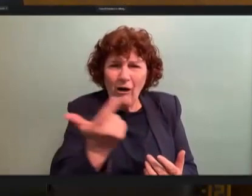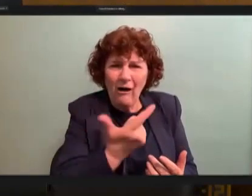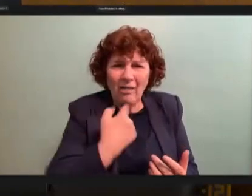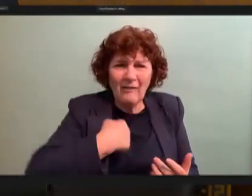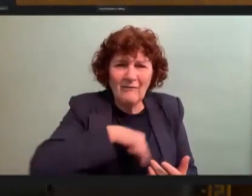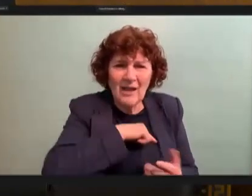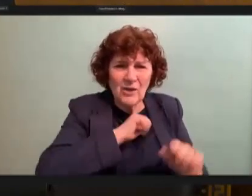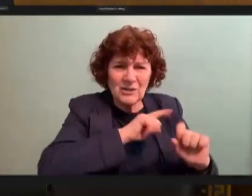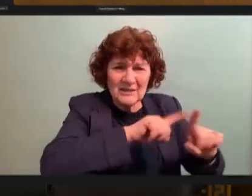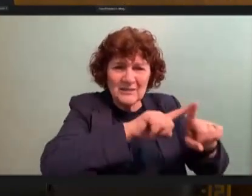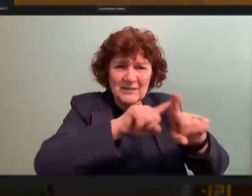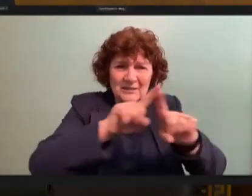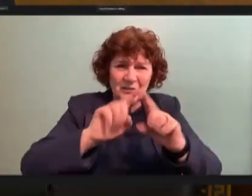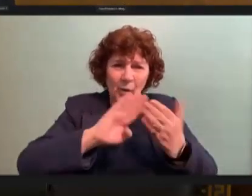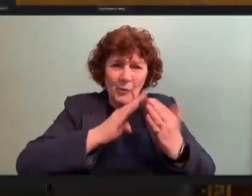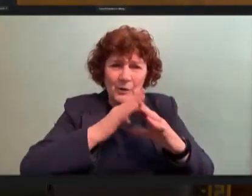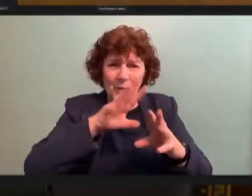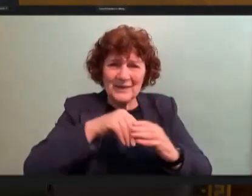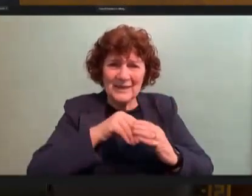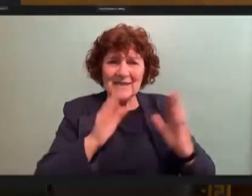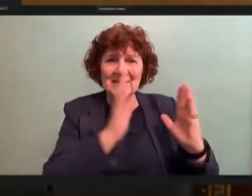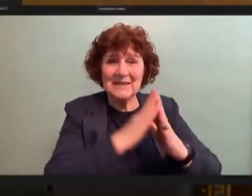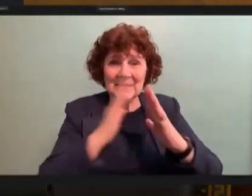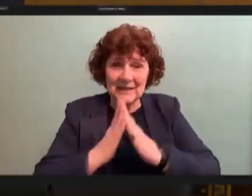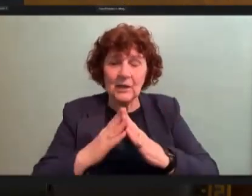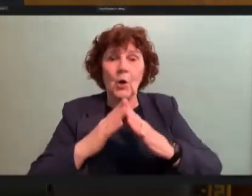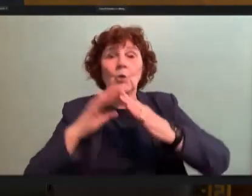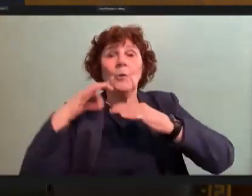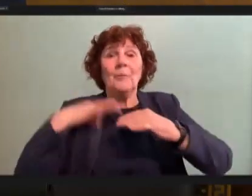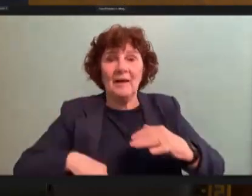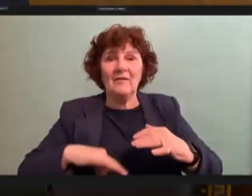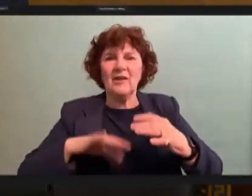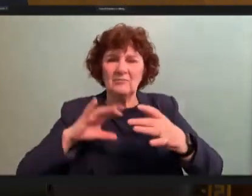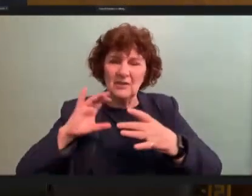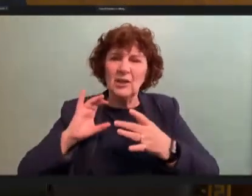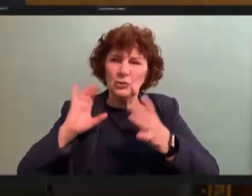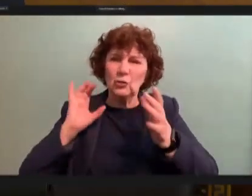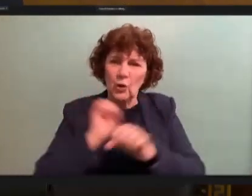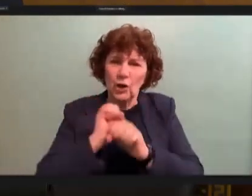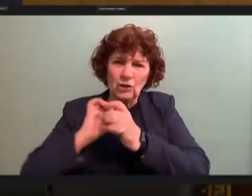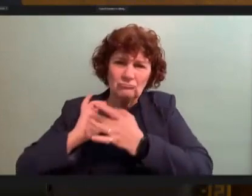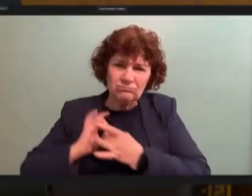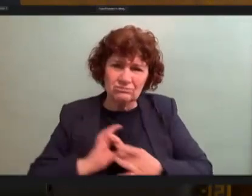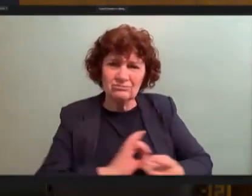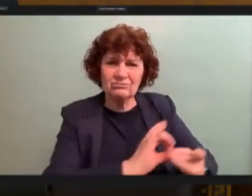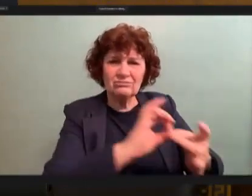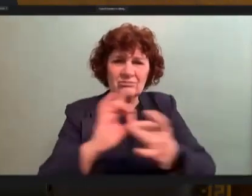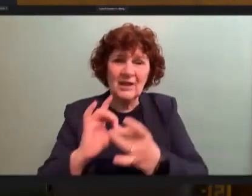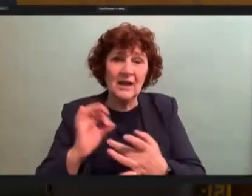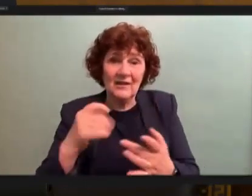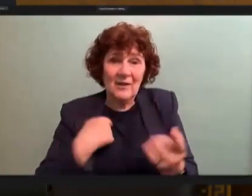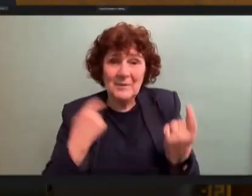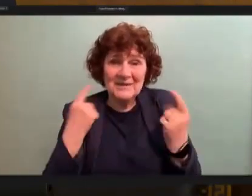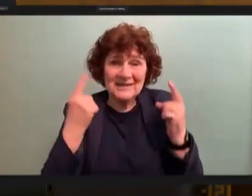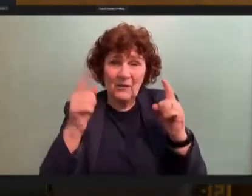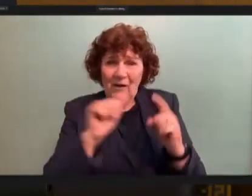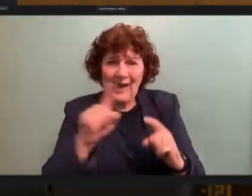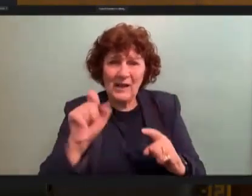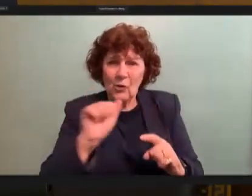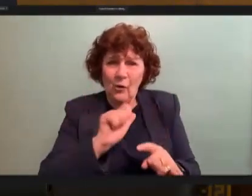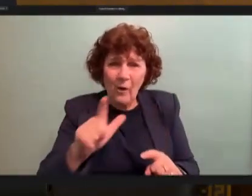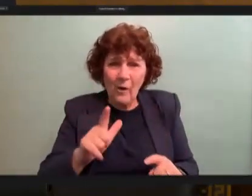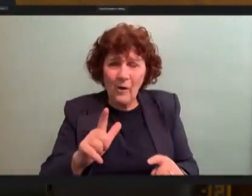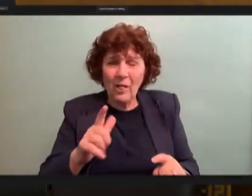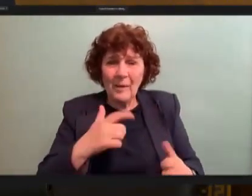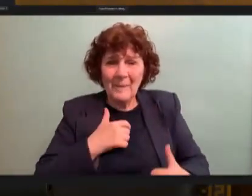benefiting. That's the secret sauce. If I've been successful in any way, that's been my secret, is not to